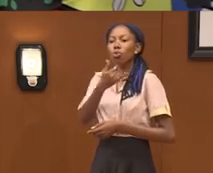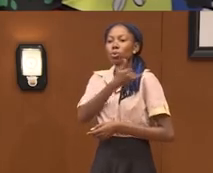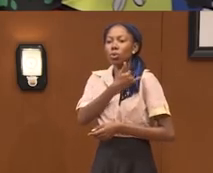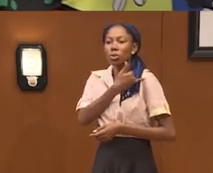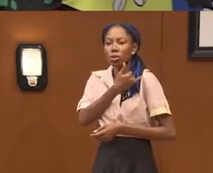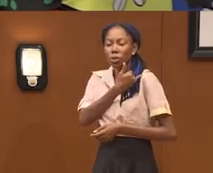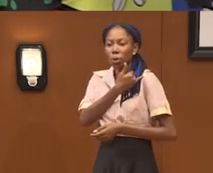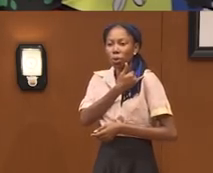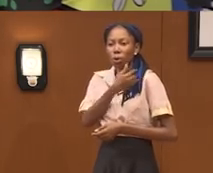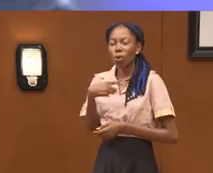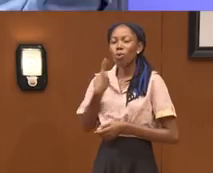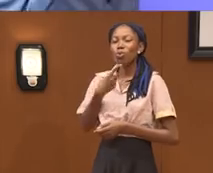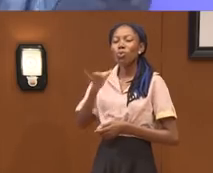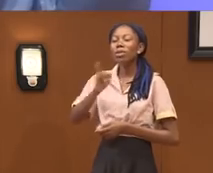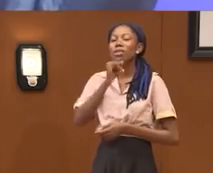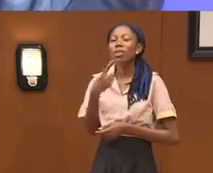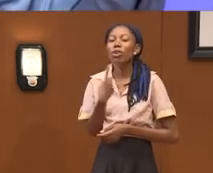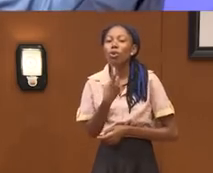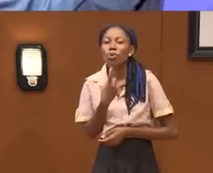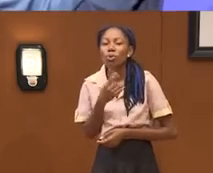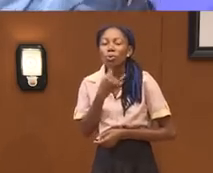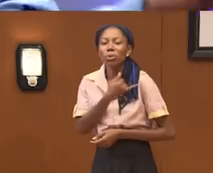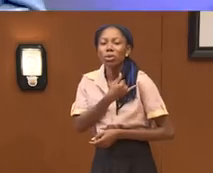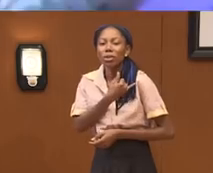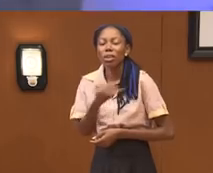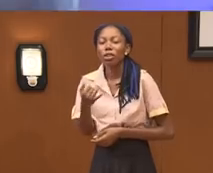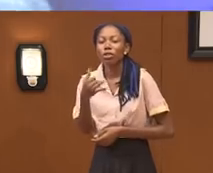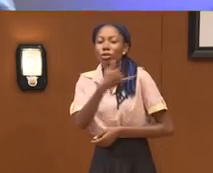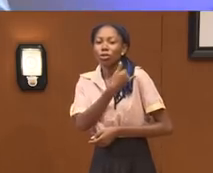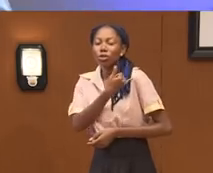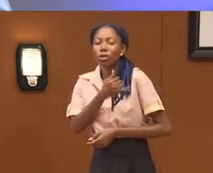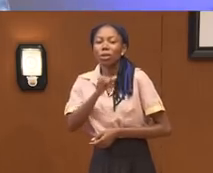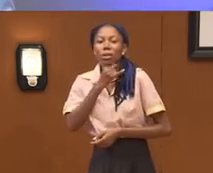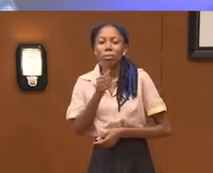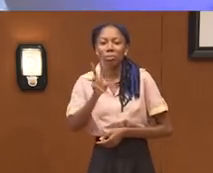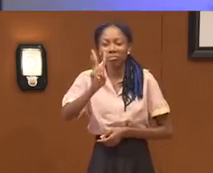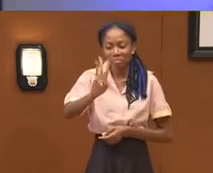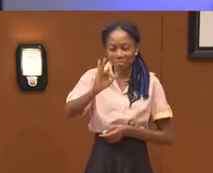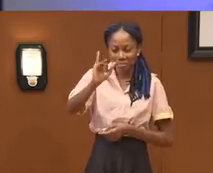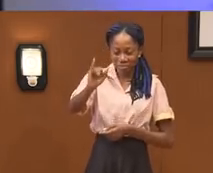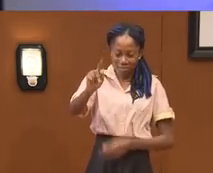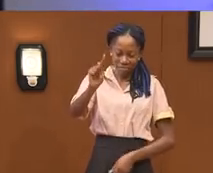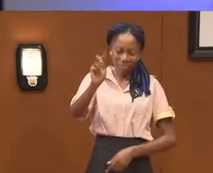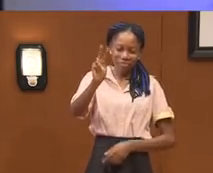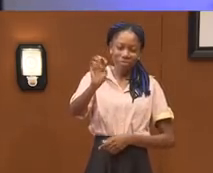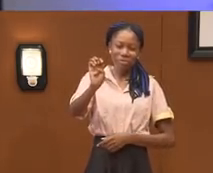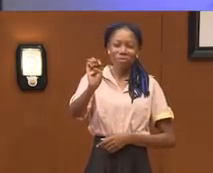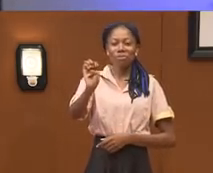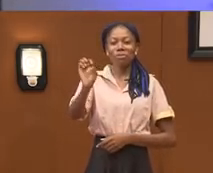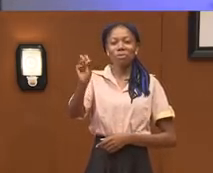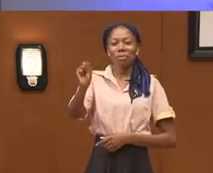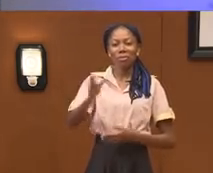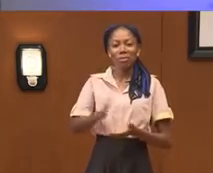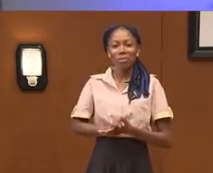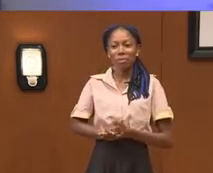No, him. John. Who is John? Is his witness. John brought him to me. You are the one that brought John as my witness. Sir, this is